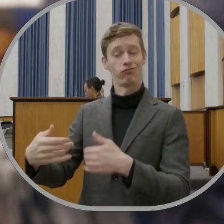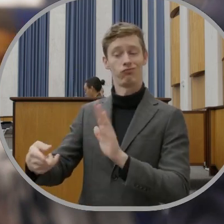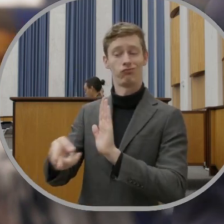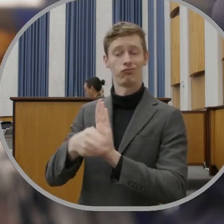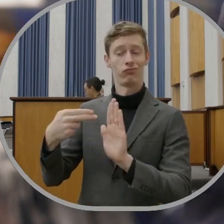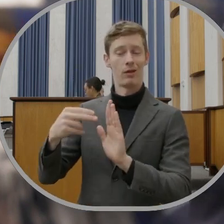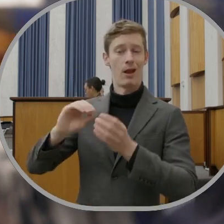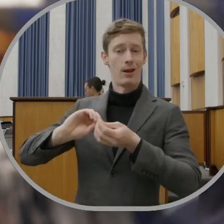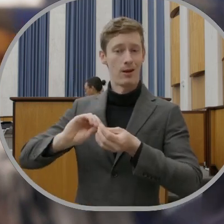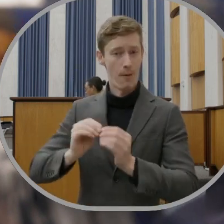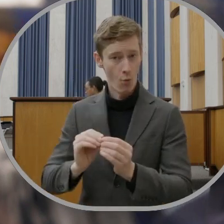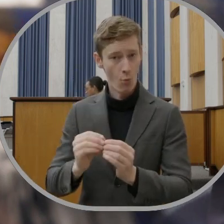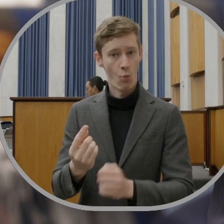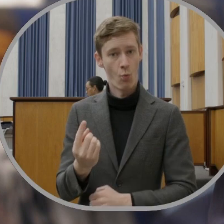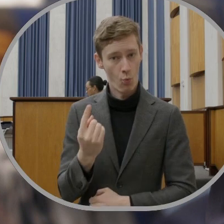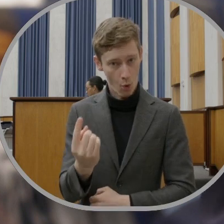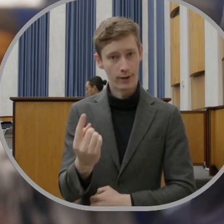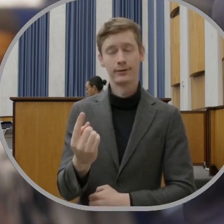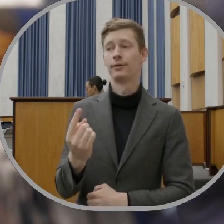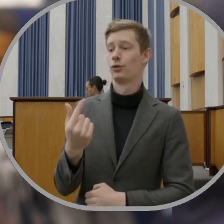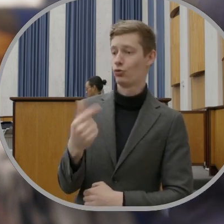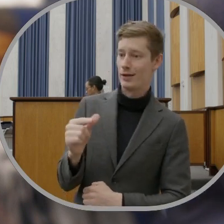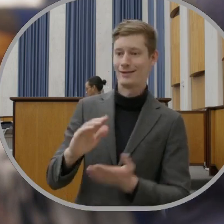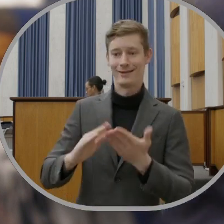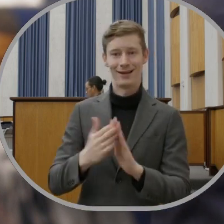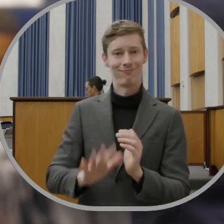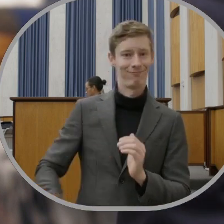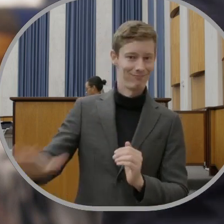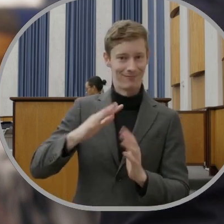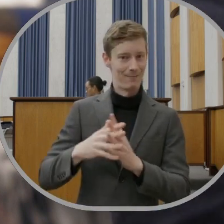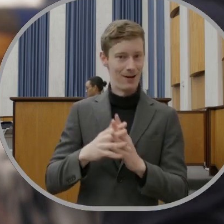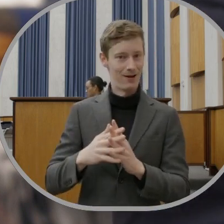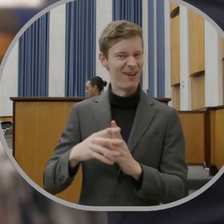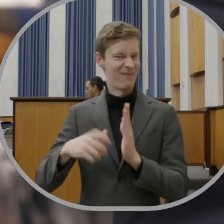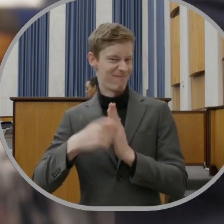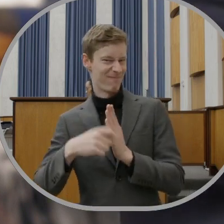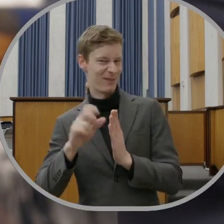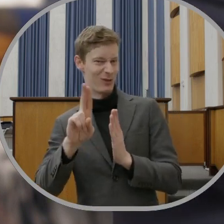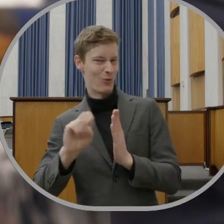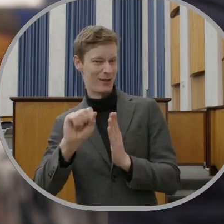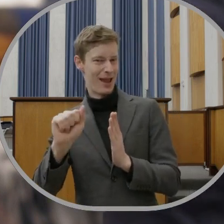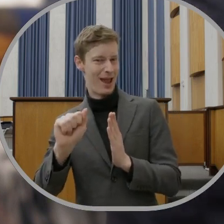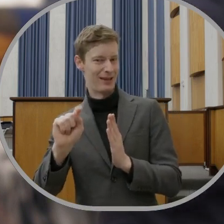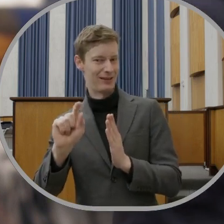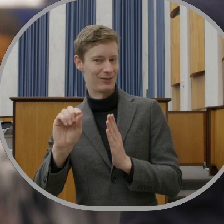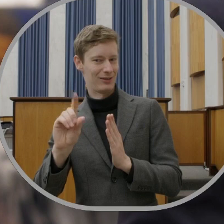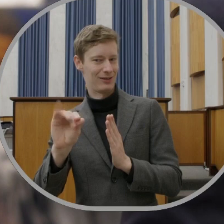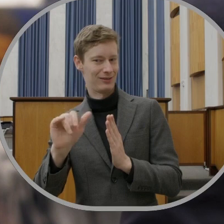resilient city in the country by USA Today. However, we cannot rest on our